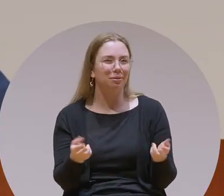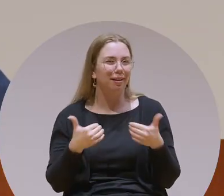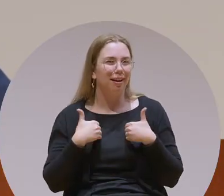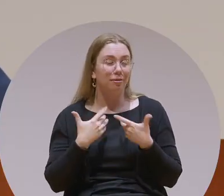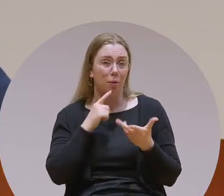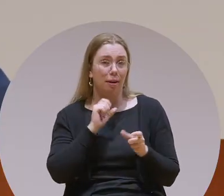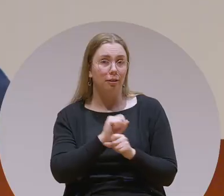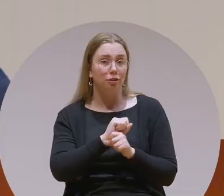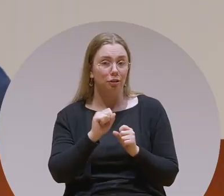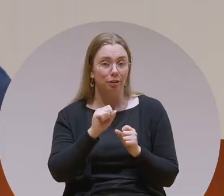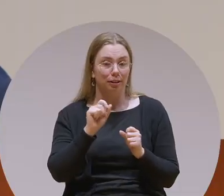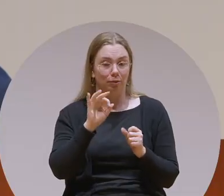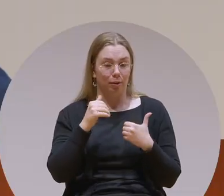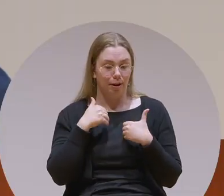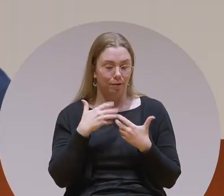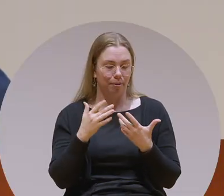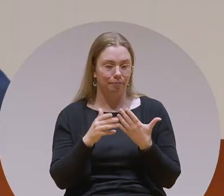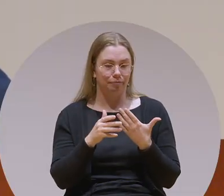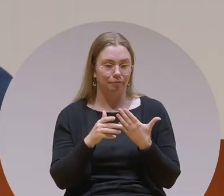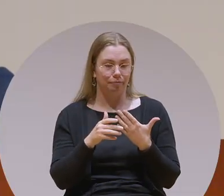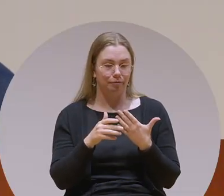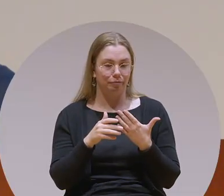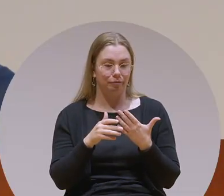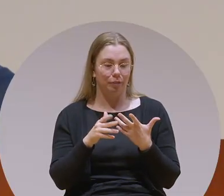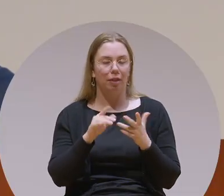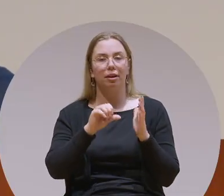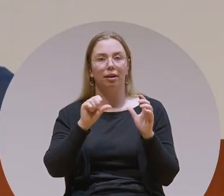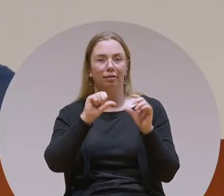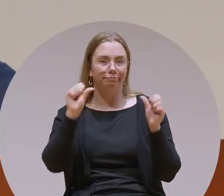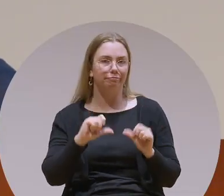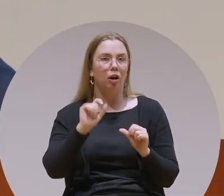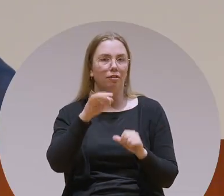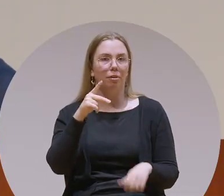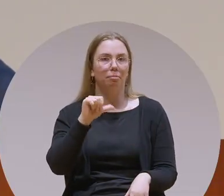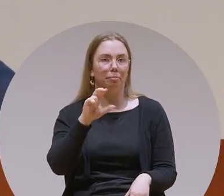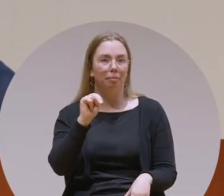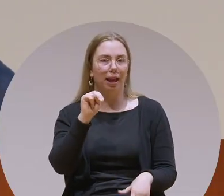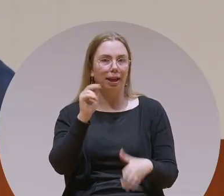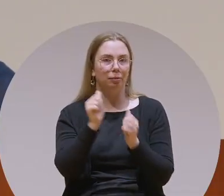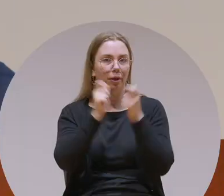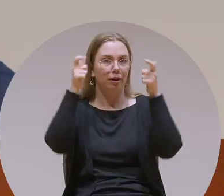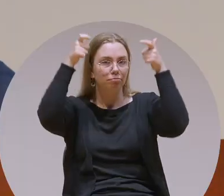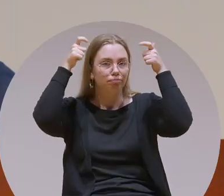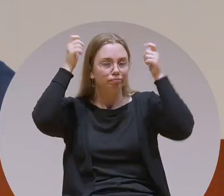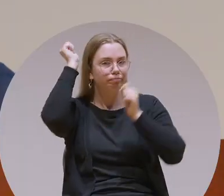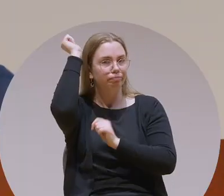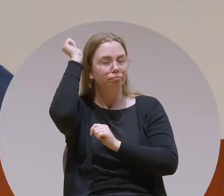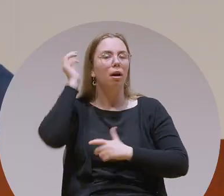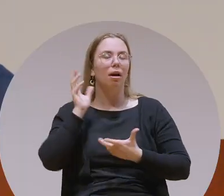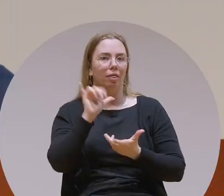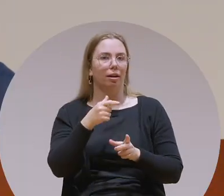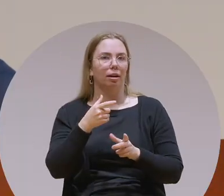showed you from the 1890s for the figure of Pan with a basket on his head is digitized by the French government and is on